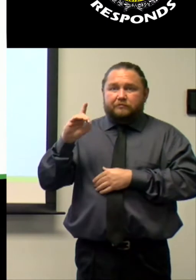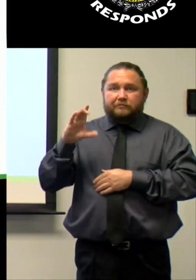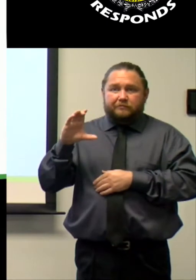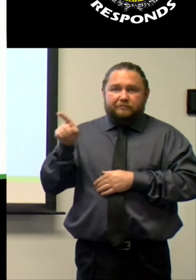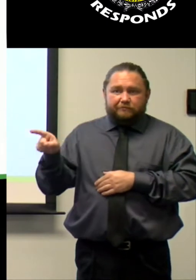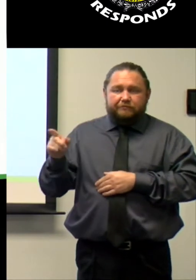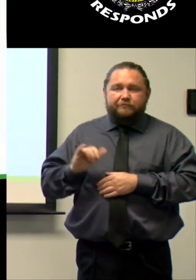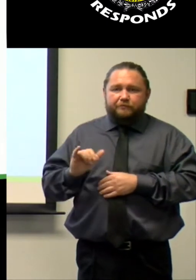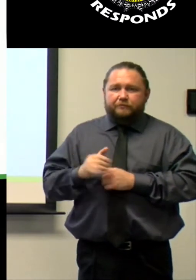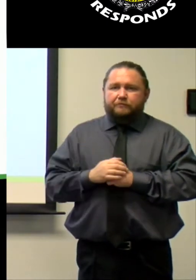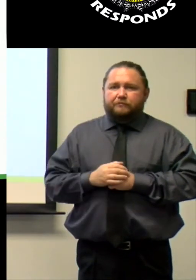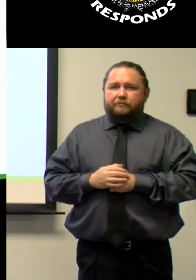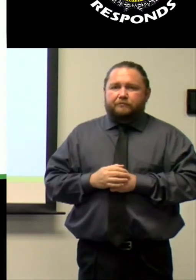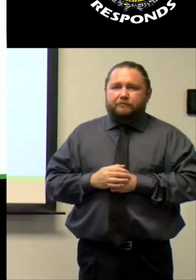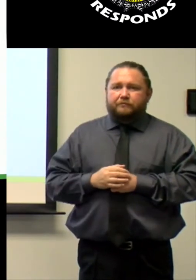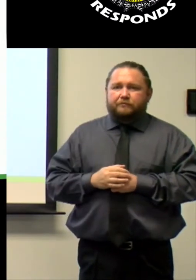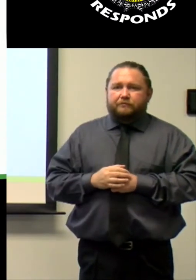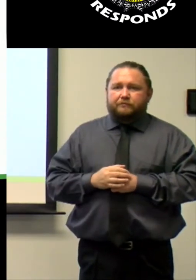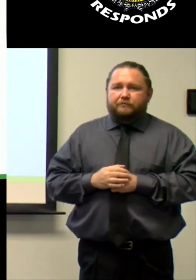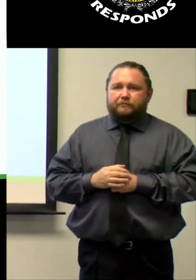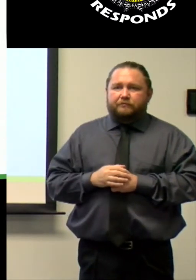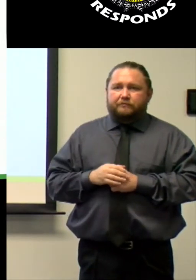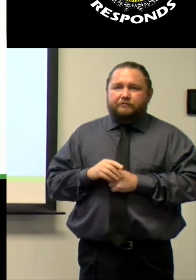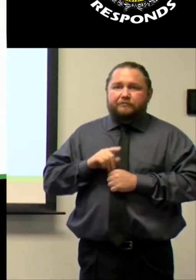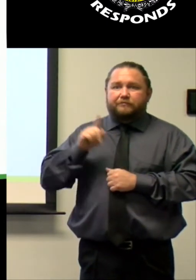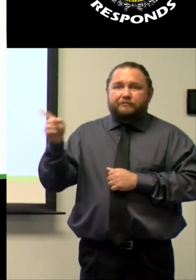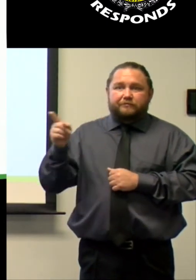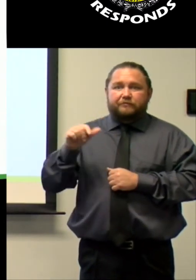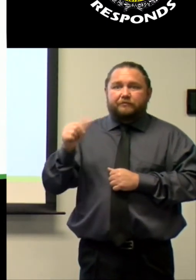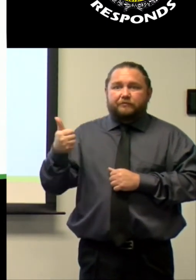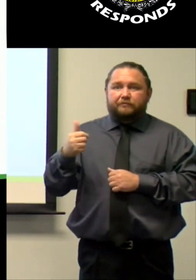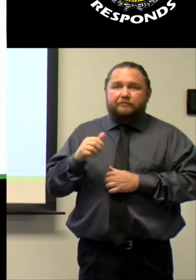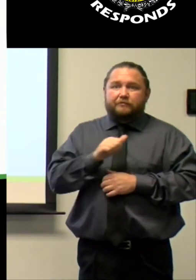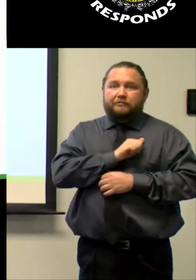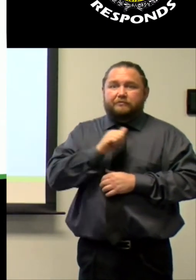how states should approach the reopening.